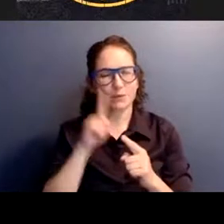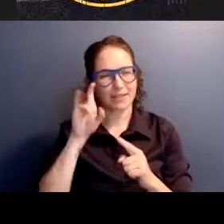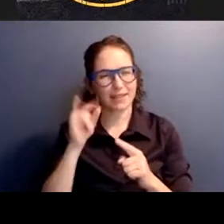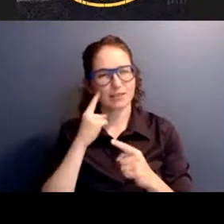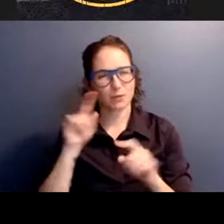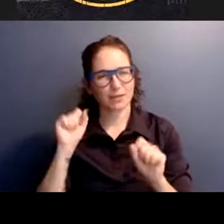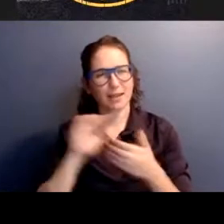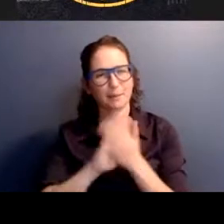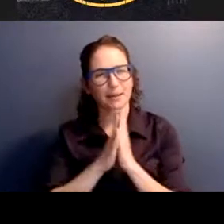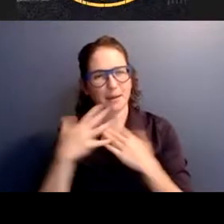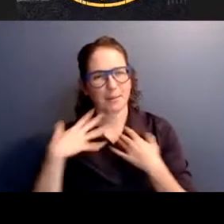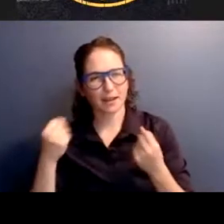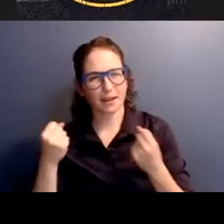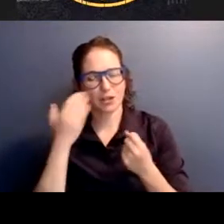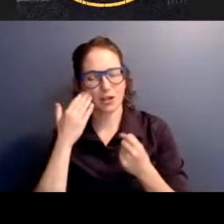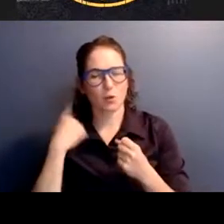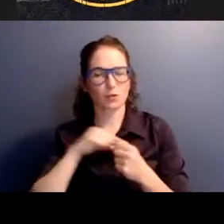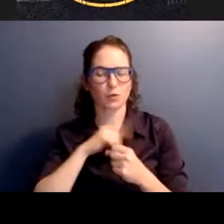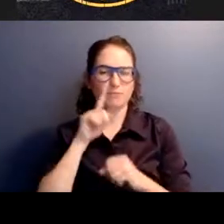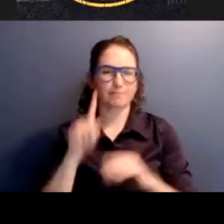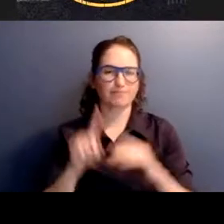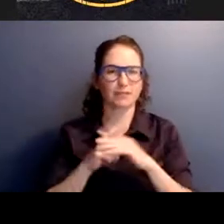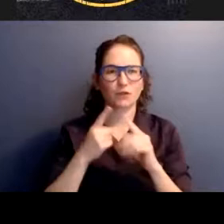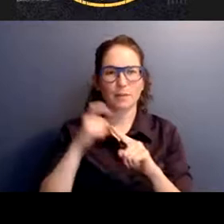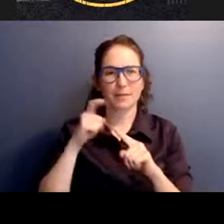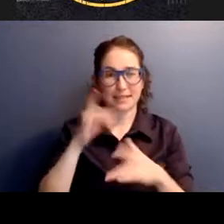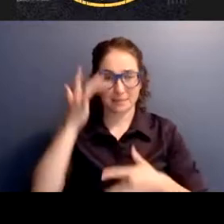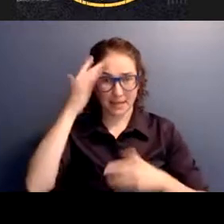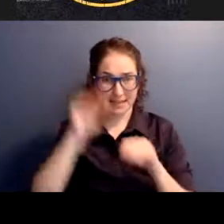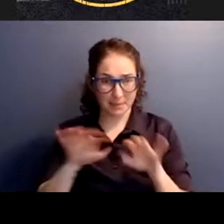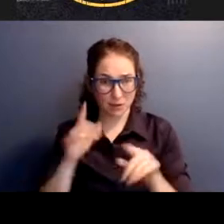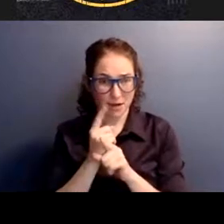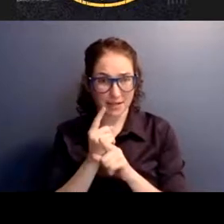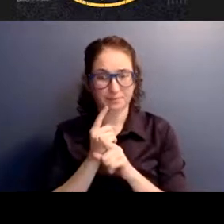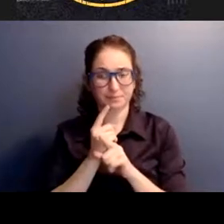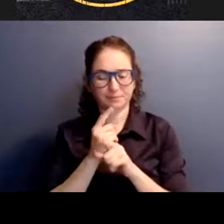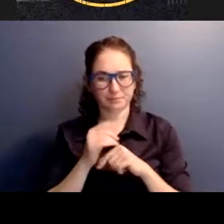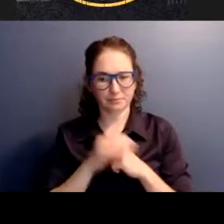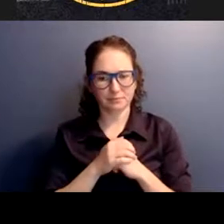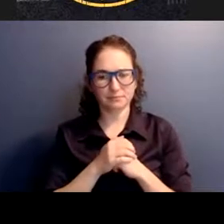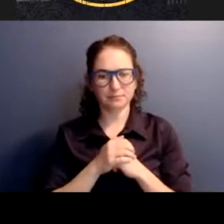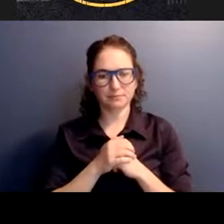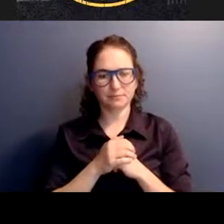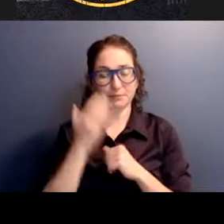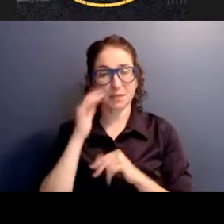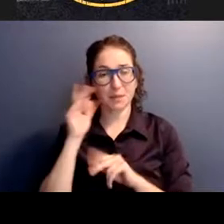as we are emerging out of this pandemic, right? You know, people, the